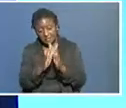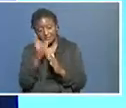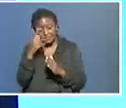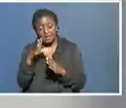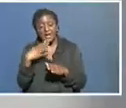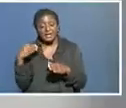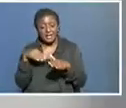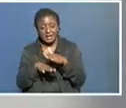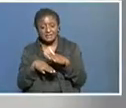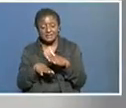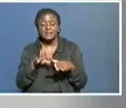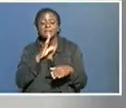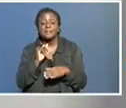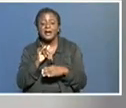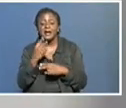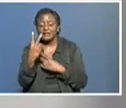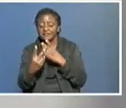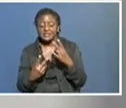By visiting